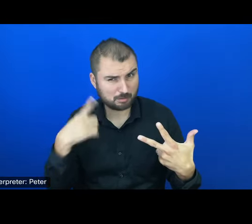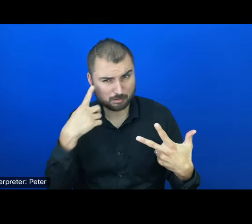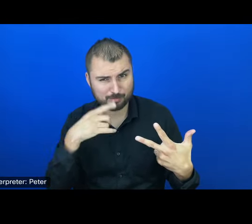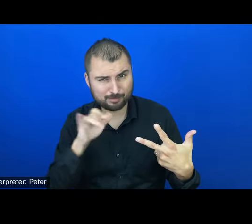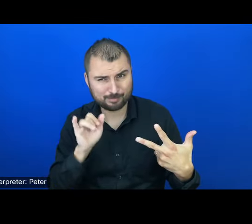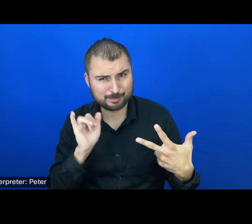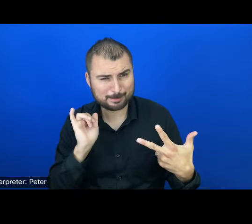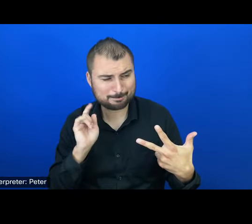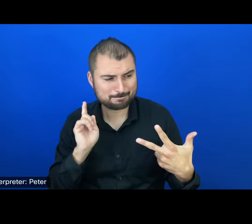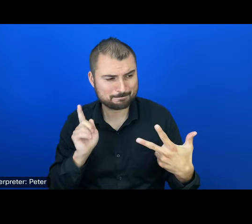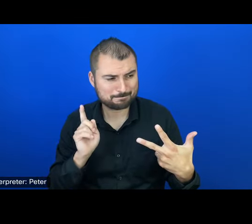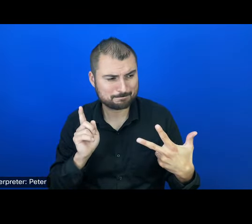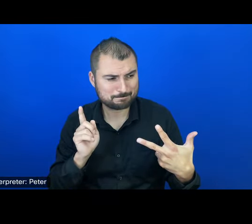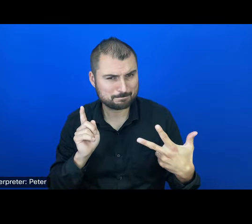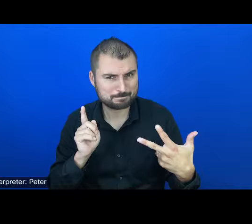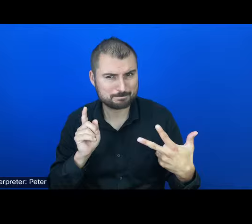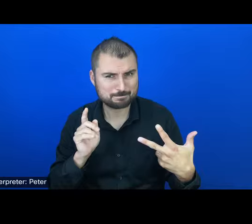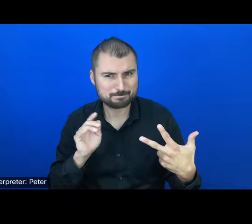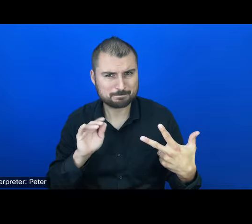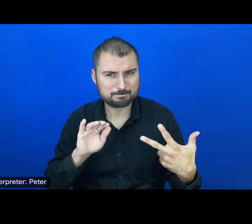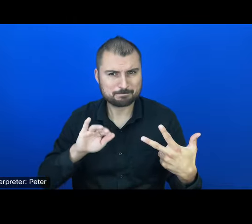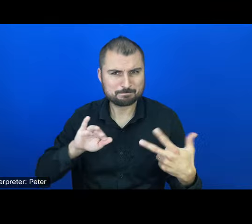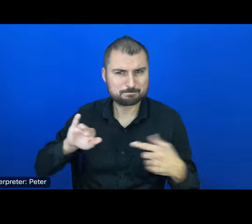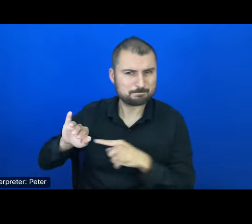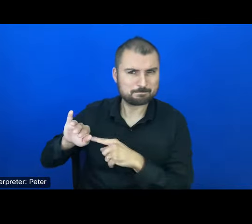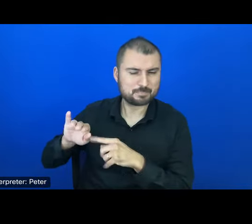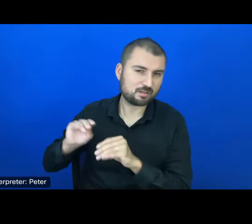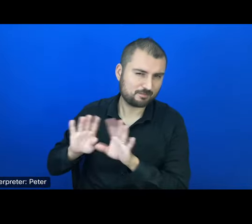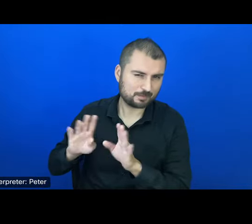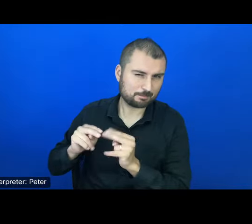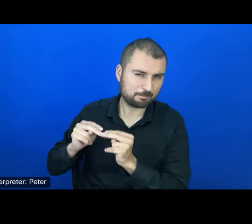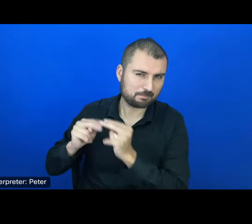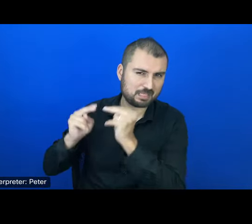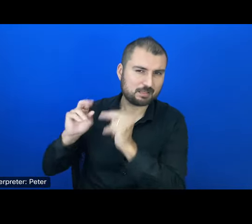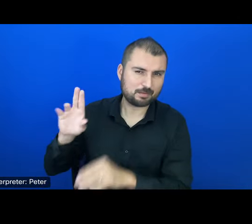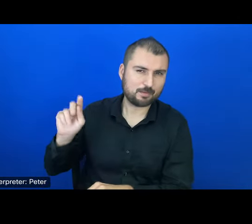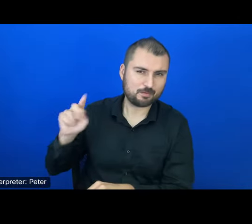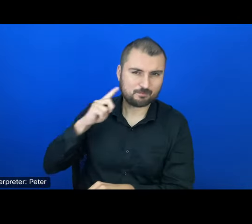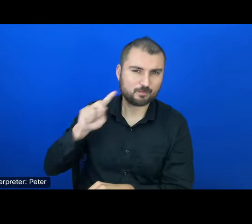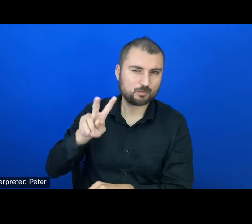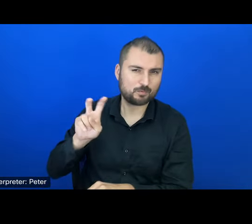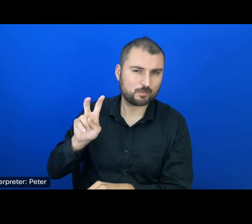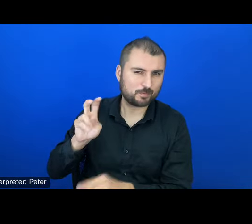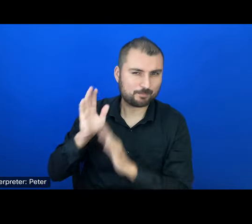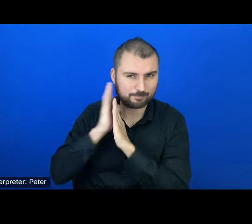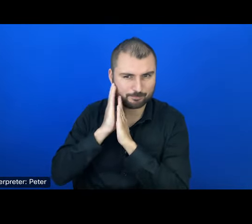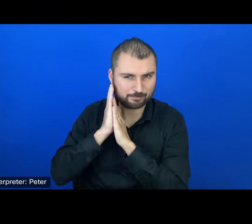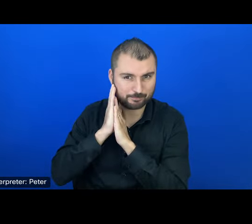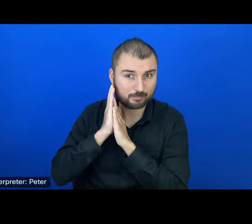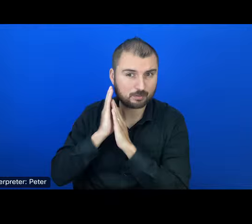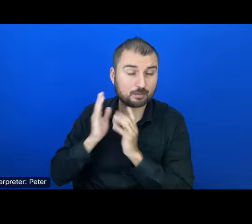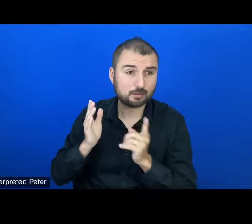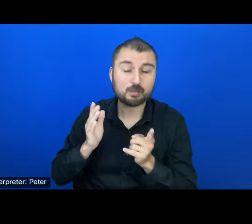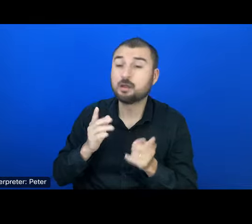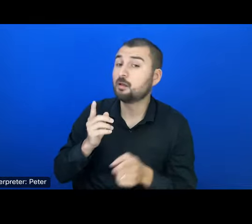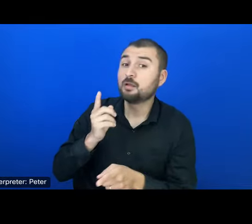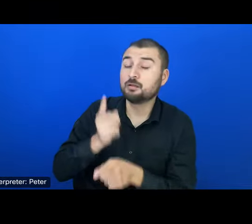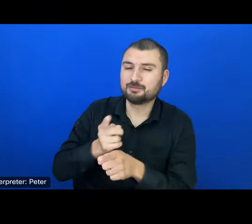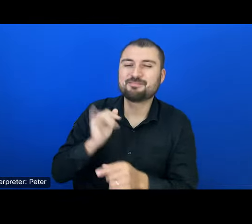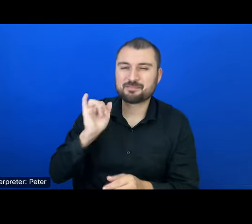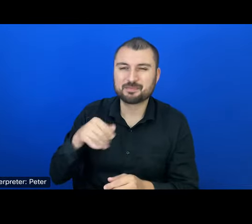But excluding, obviously, the build-out of the 200 beds. Correct. So the